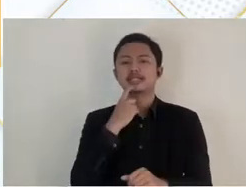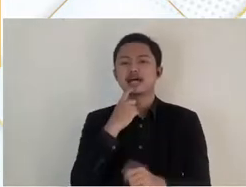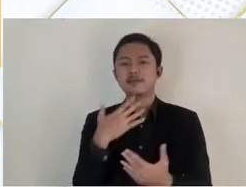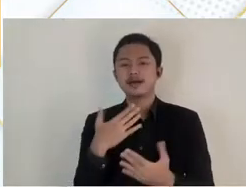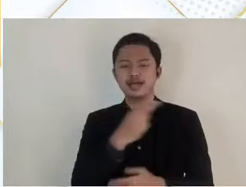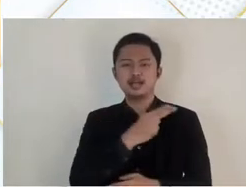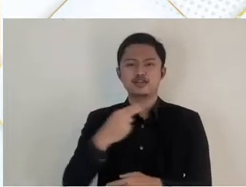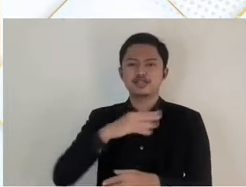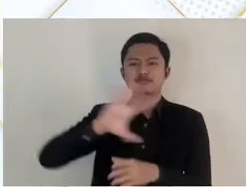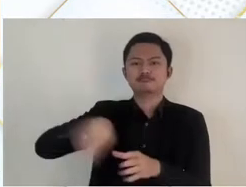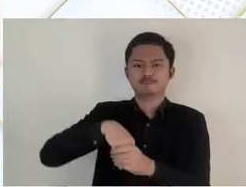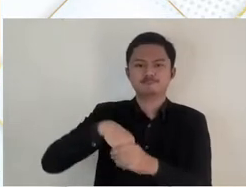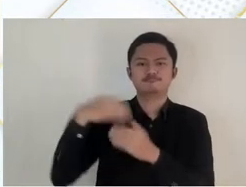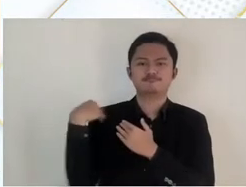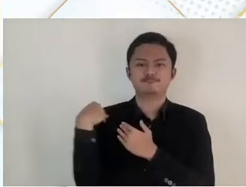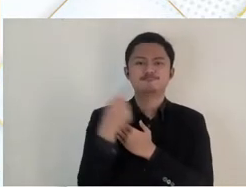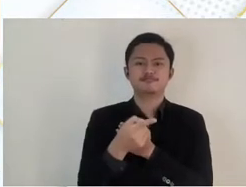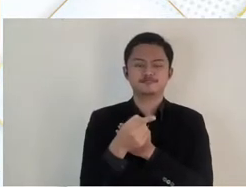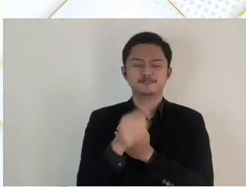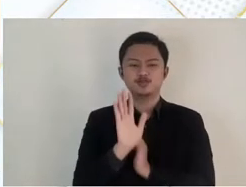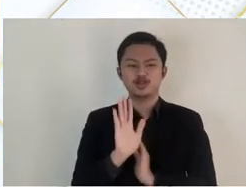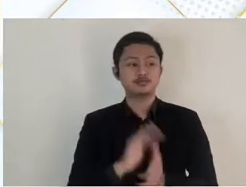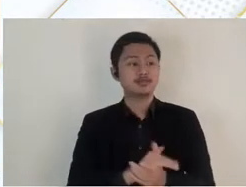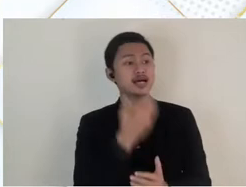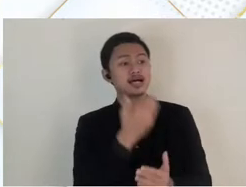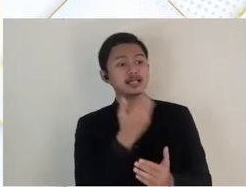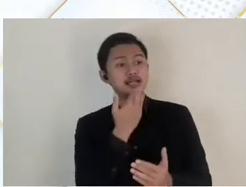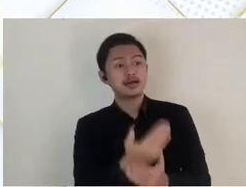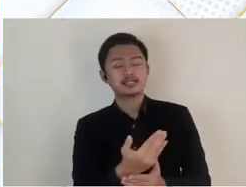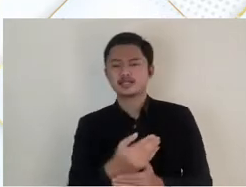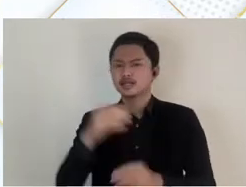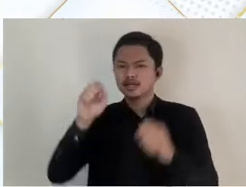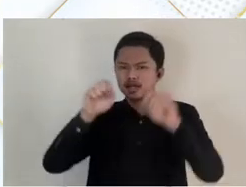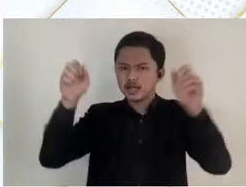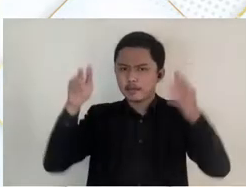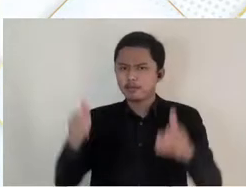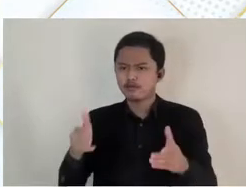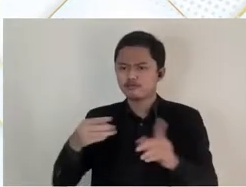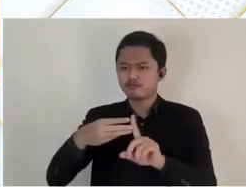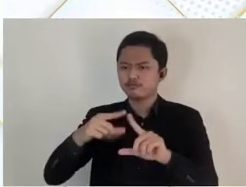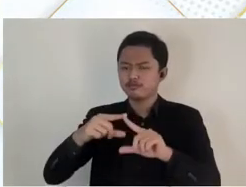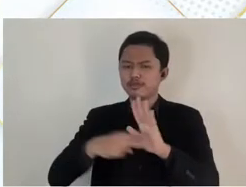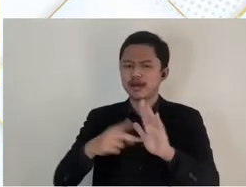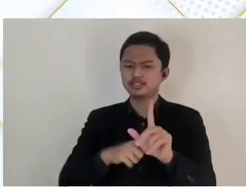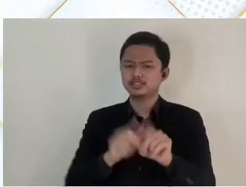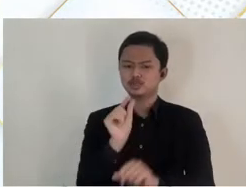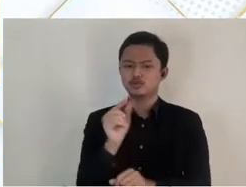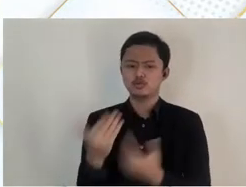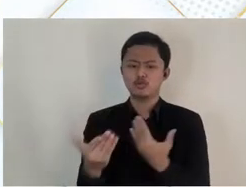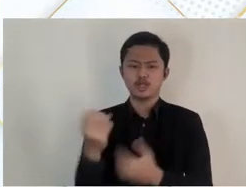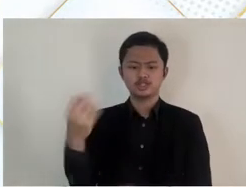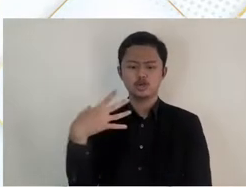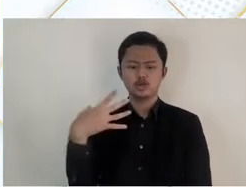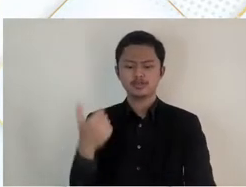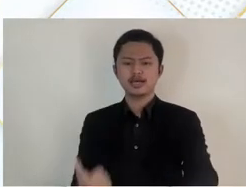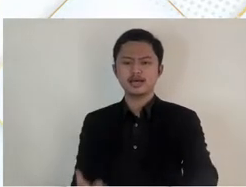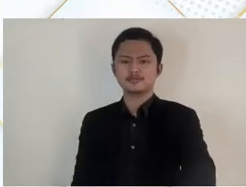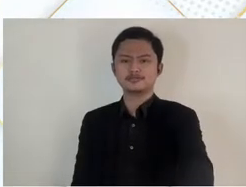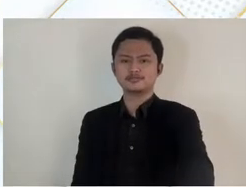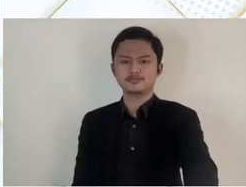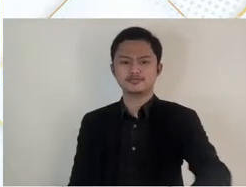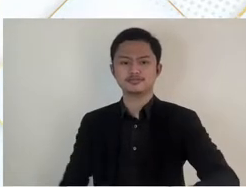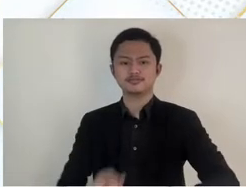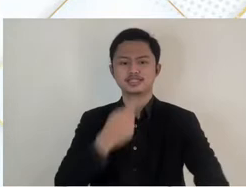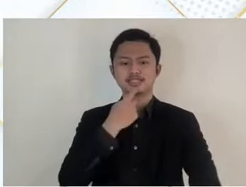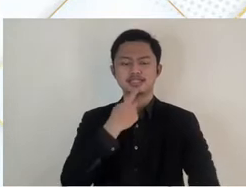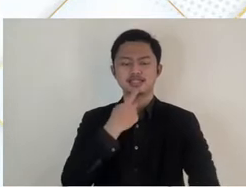Indonesia. Thank you, Pak Andika. Prof. Banyu, I think this next question, so we could cover more questions here. It's from Jeduton